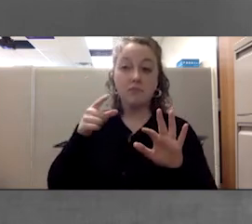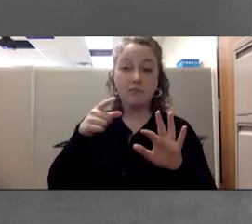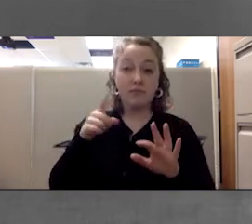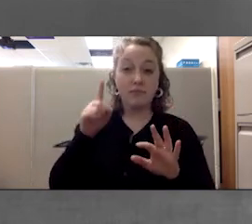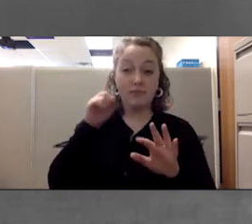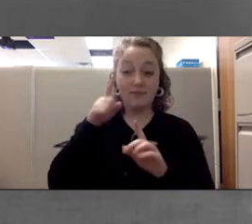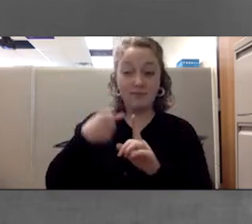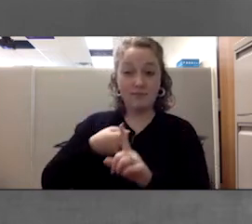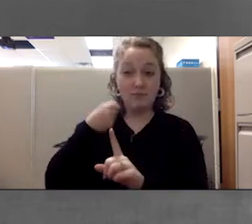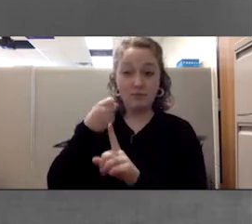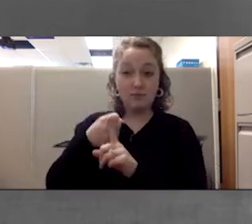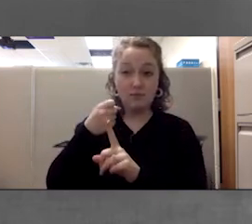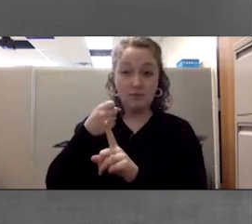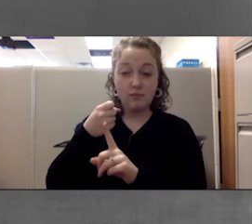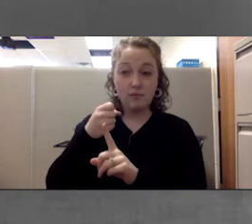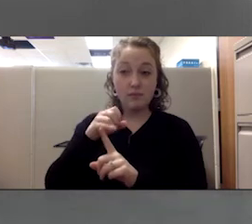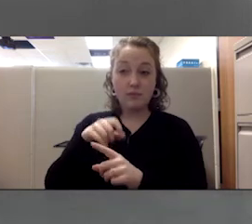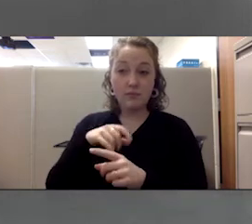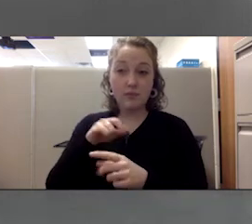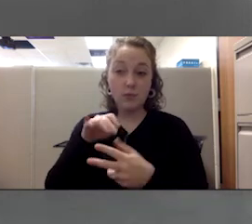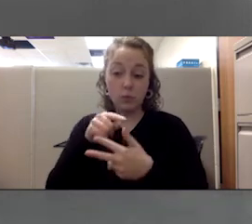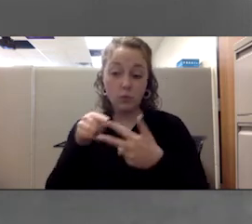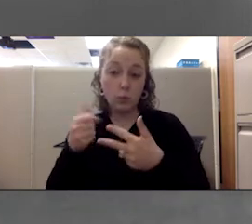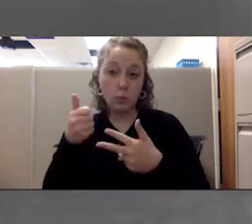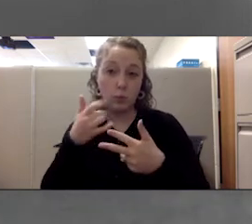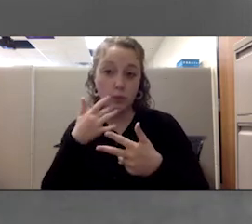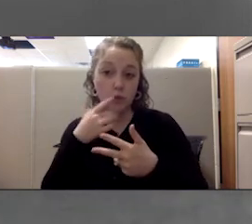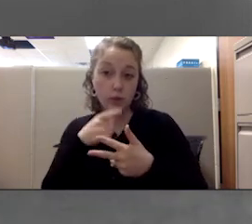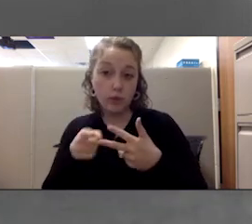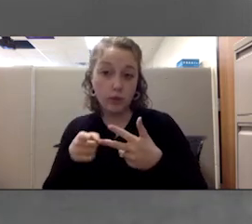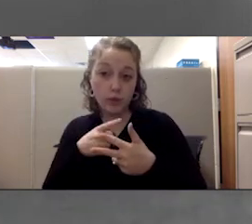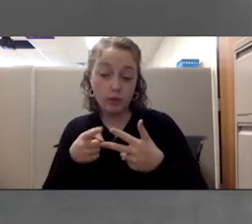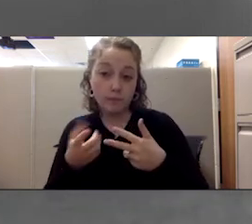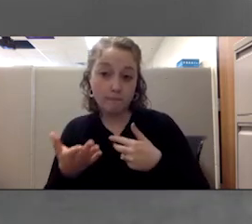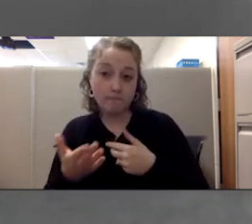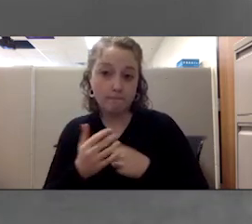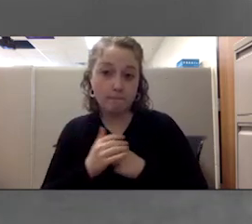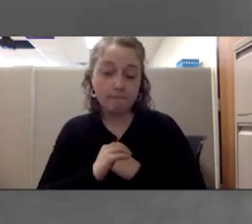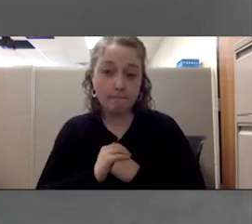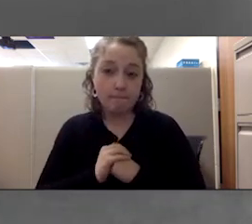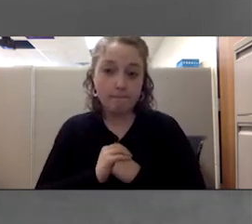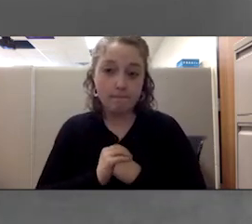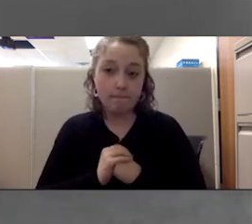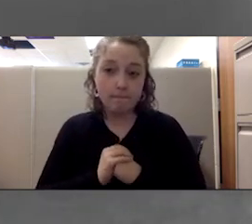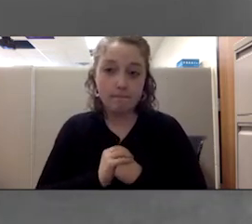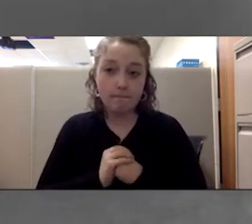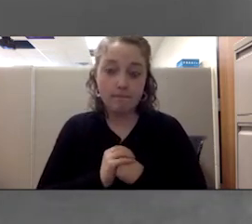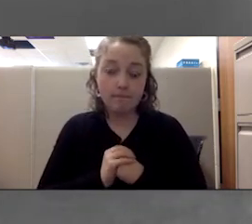of impact any more thoughts on any of these options as well.